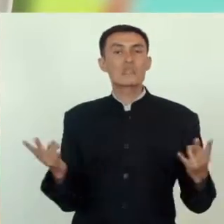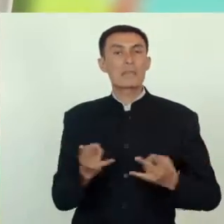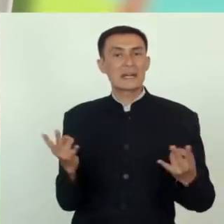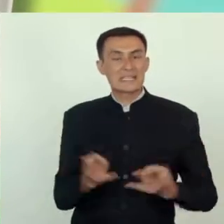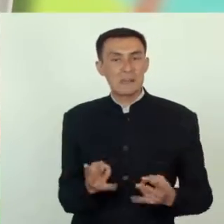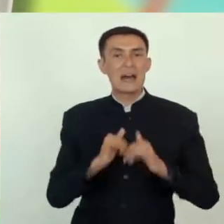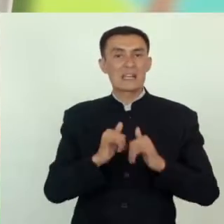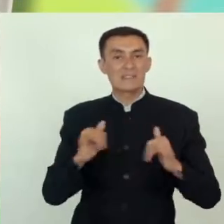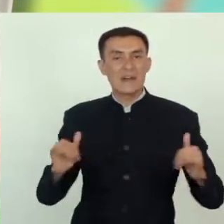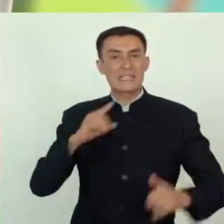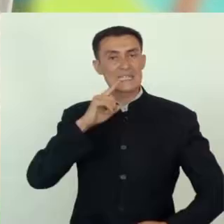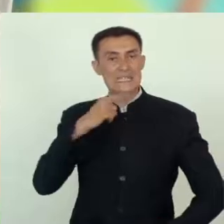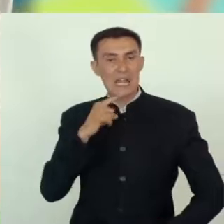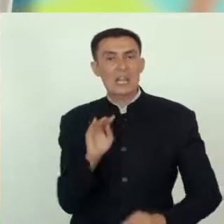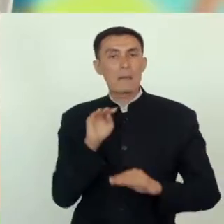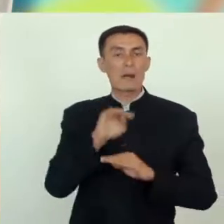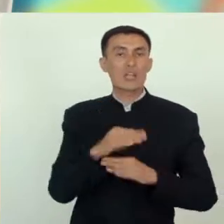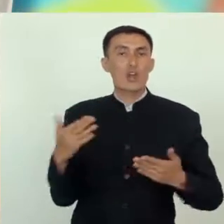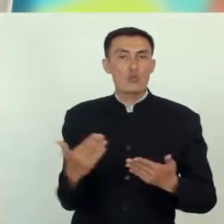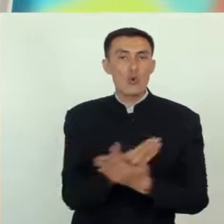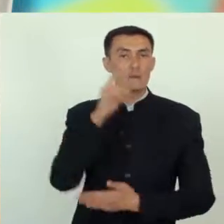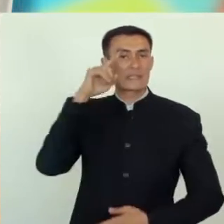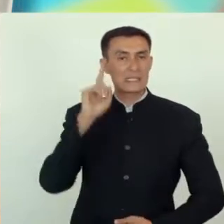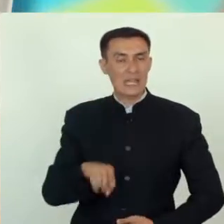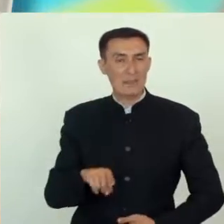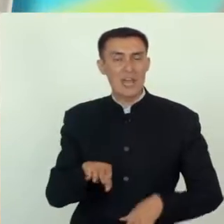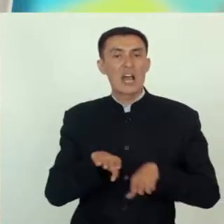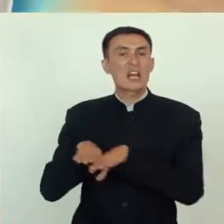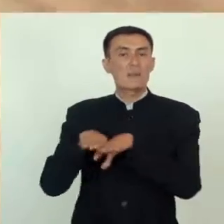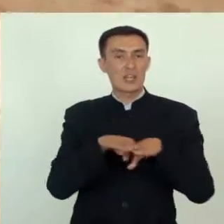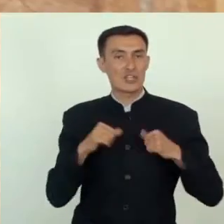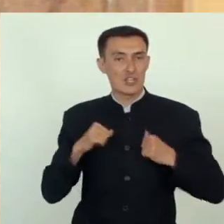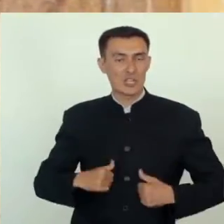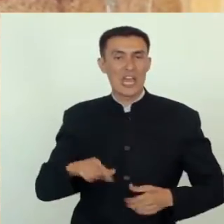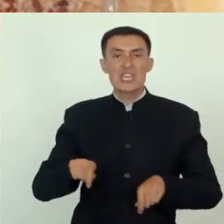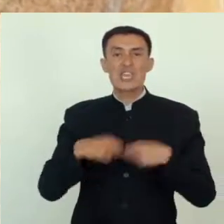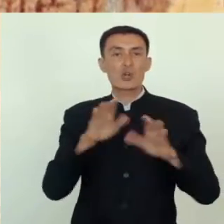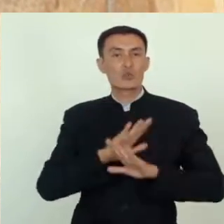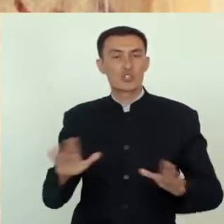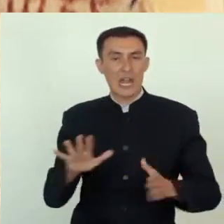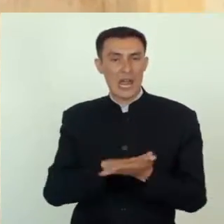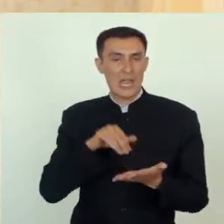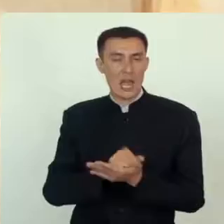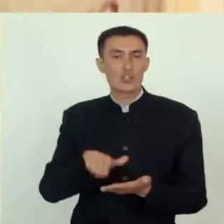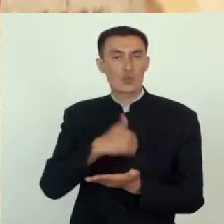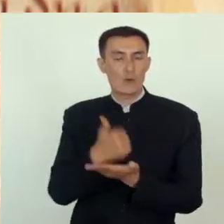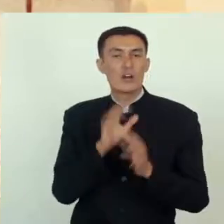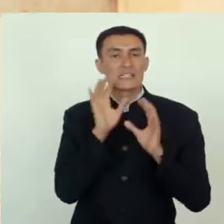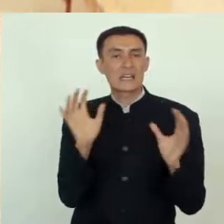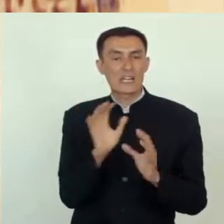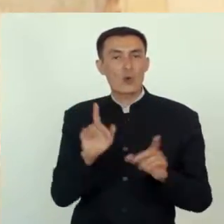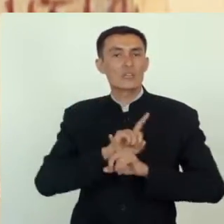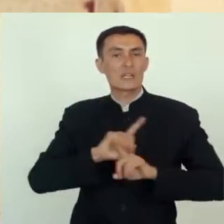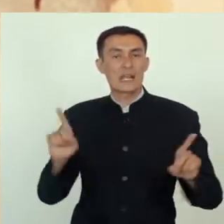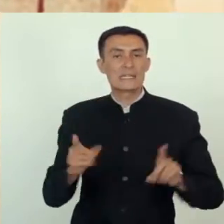knowledge harmoniously without destroying its basis, while preserving its uniqueness and its aesthetic value.